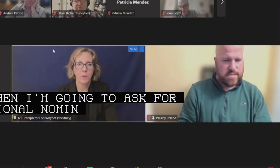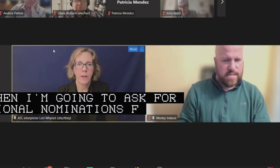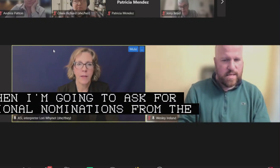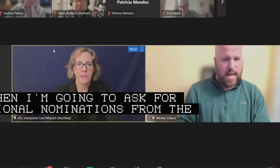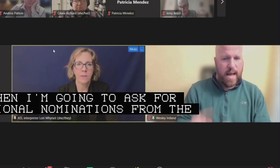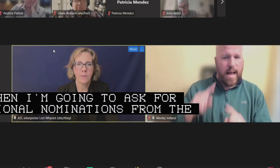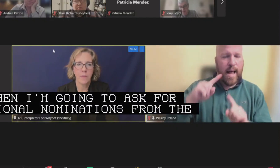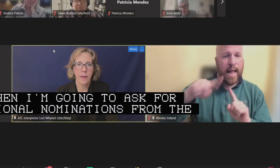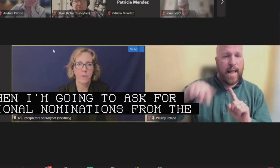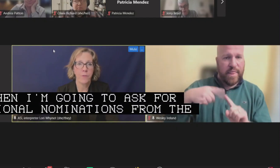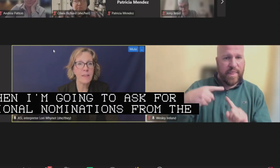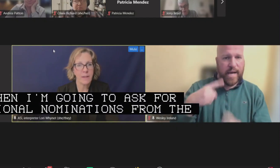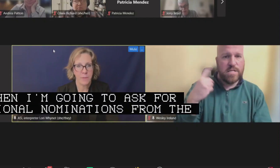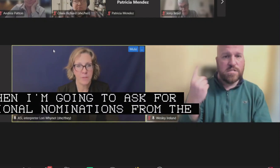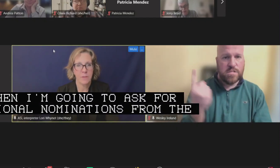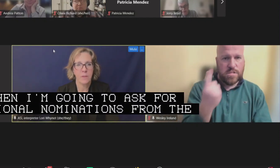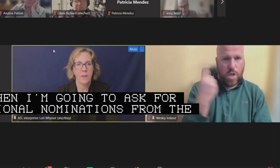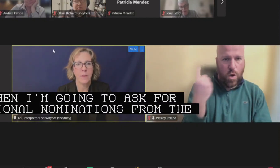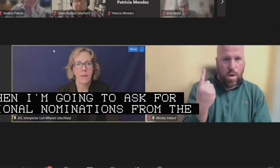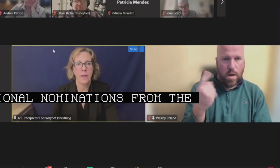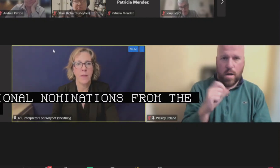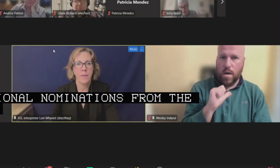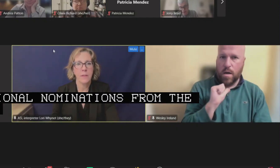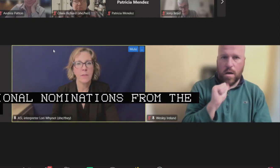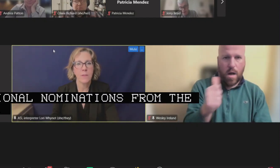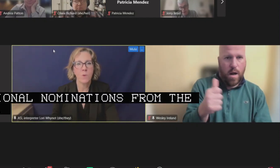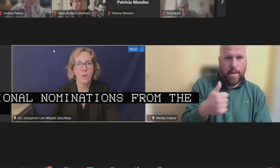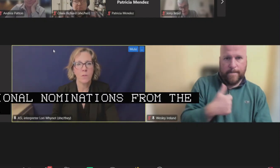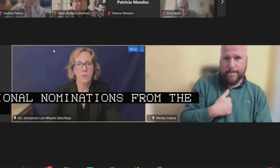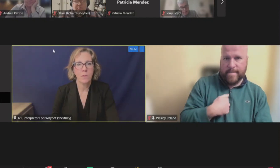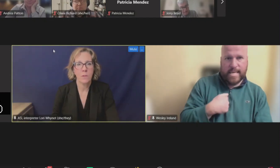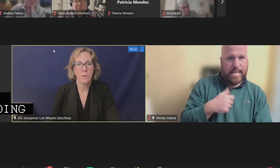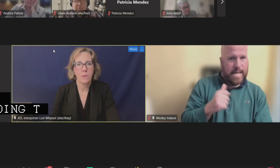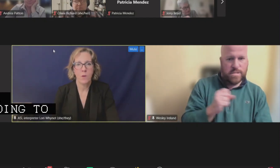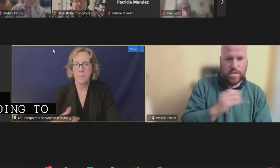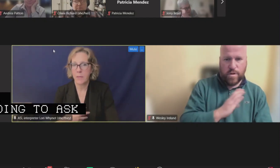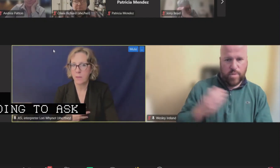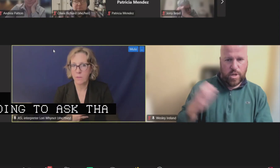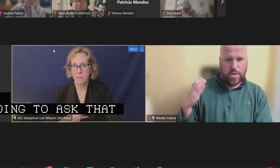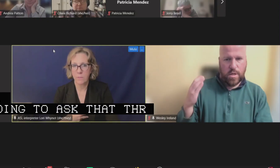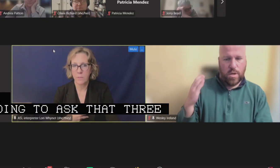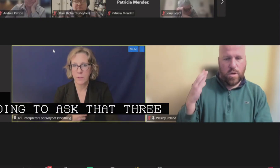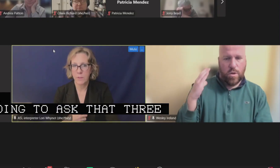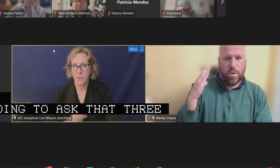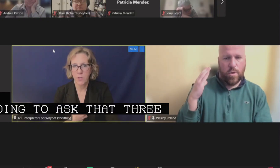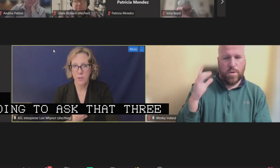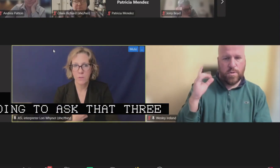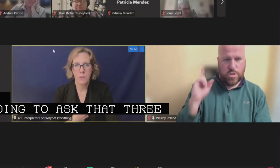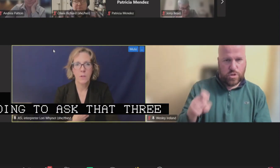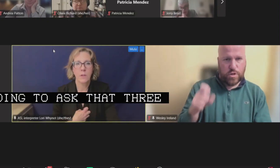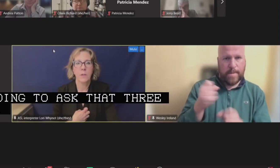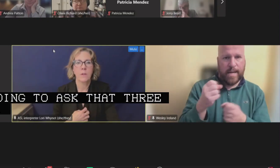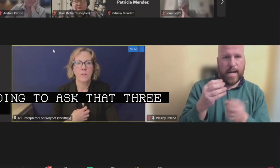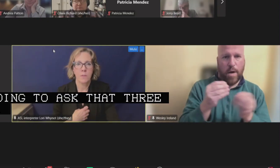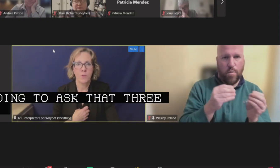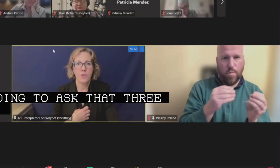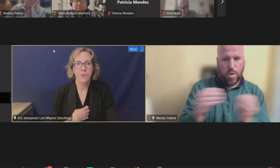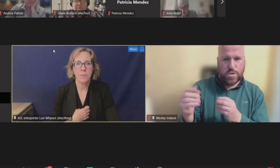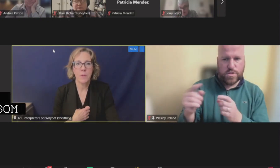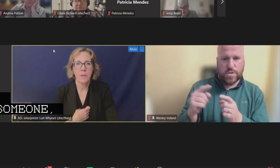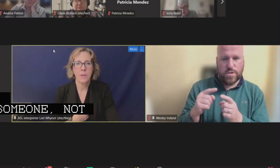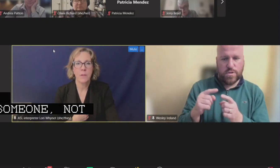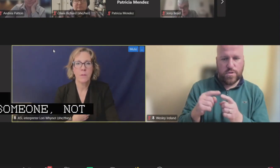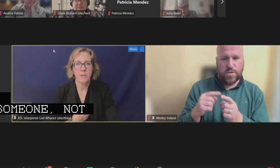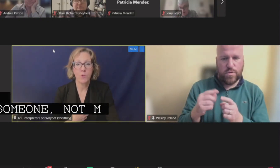And I'm going to ask that 3 times. And then someone, not me, because I'm the chair, someone